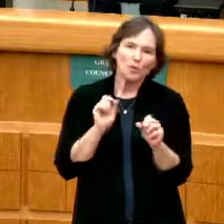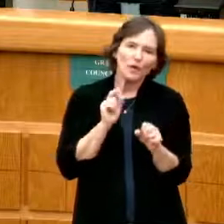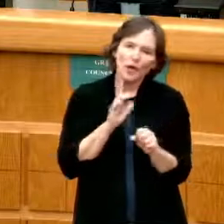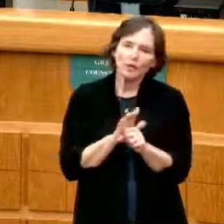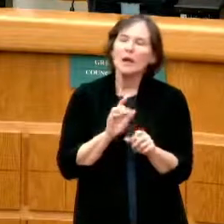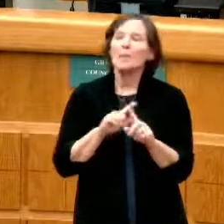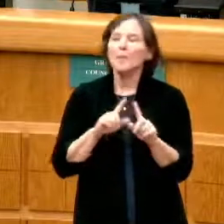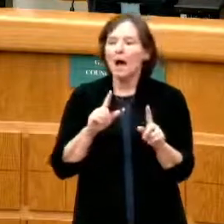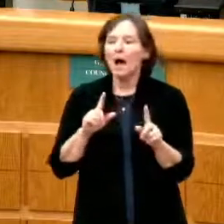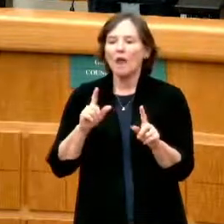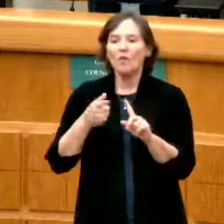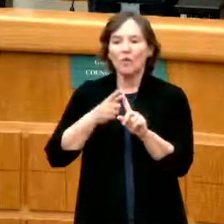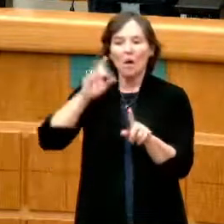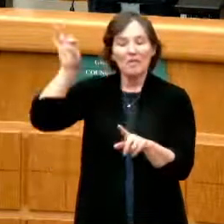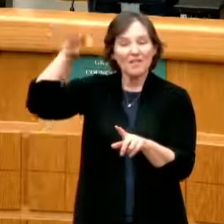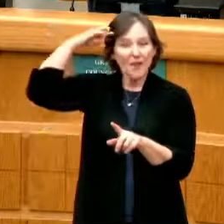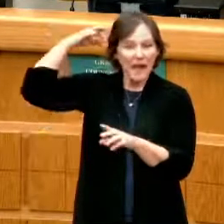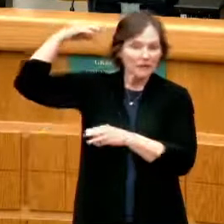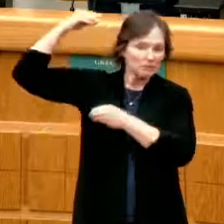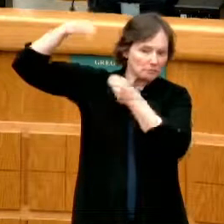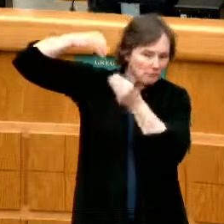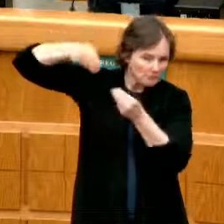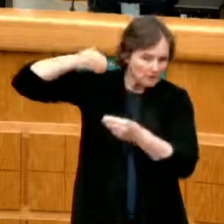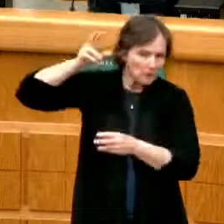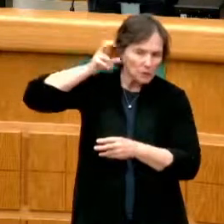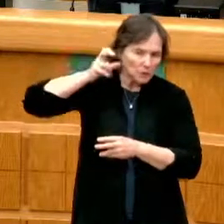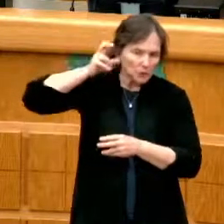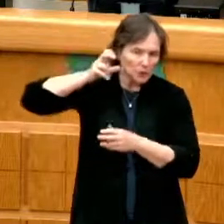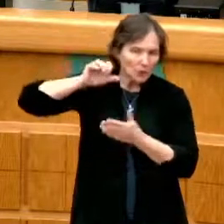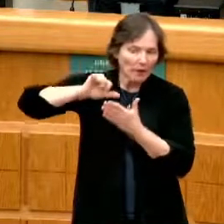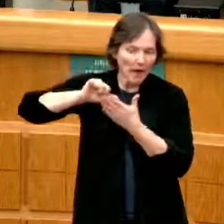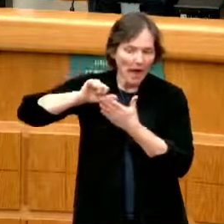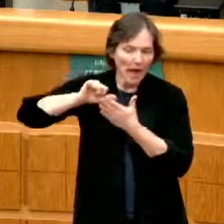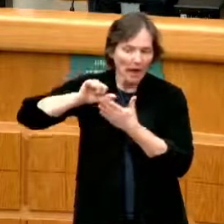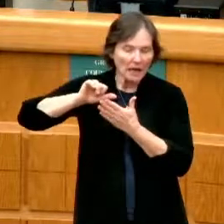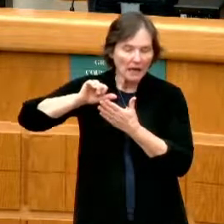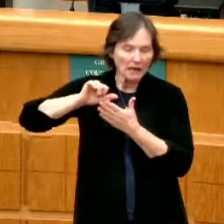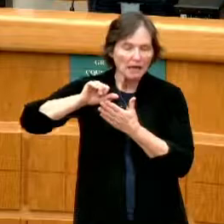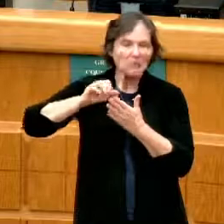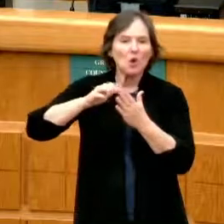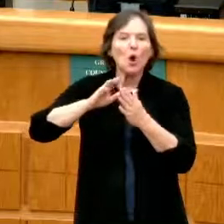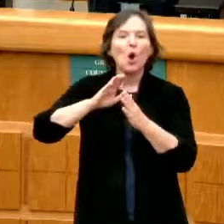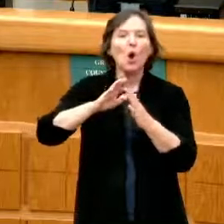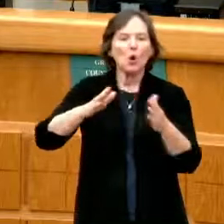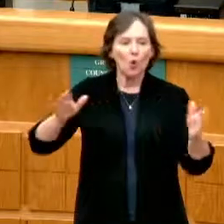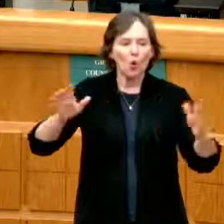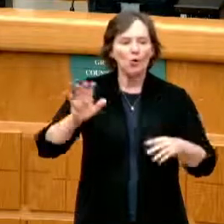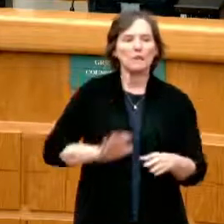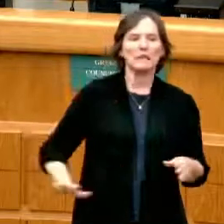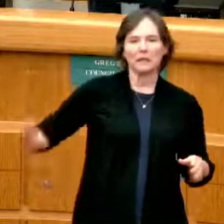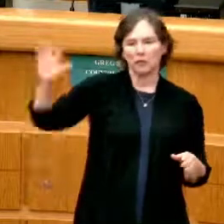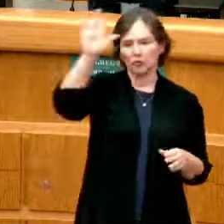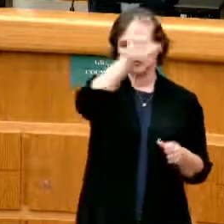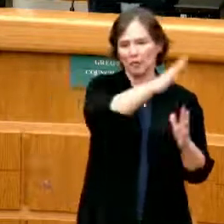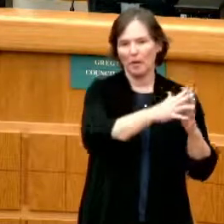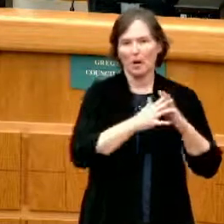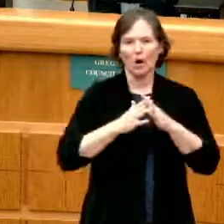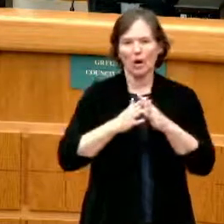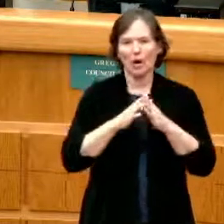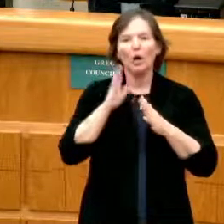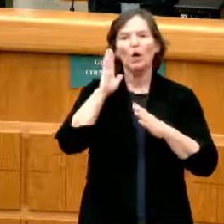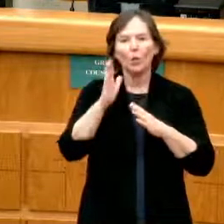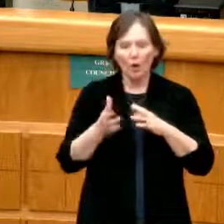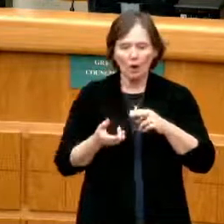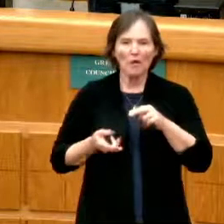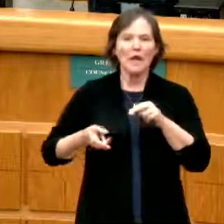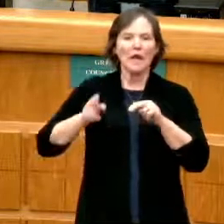from a federal level that eventually, nationwide, we will increase the doses that trickle